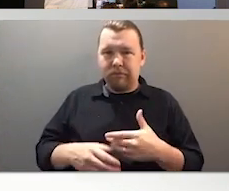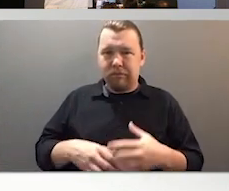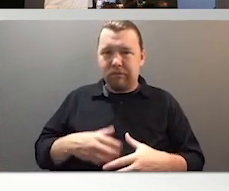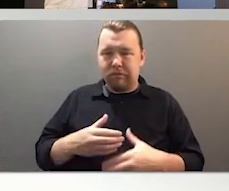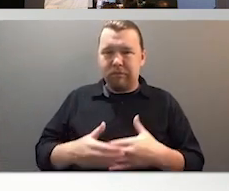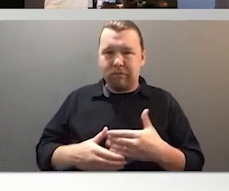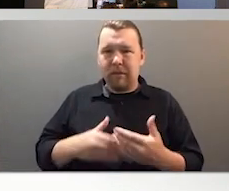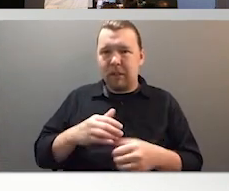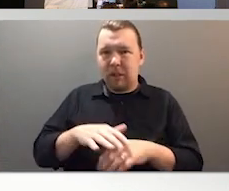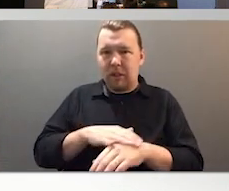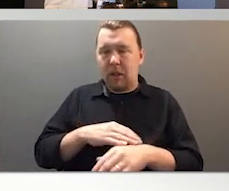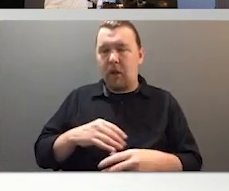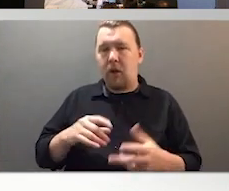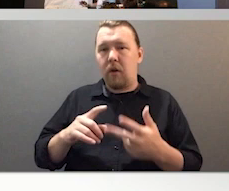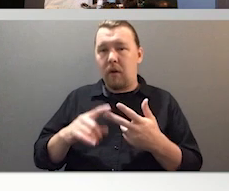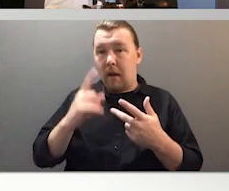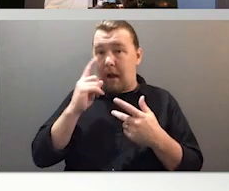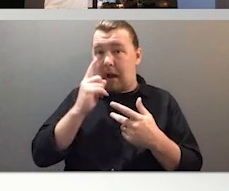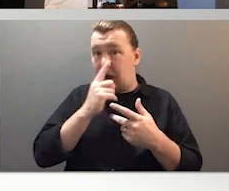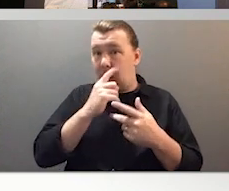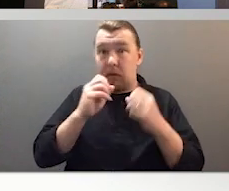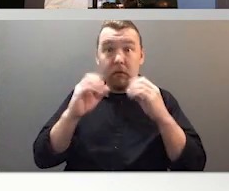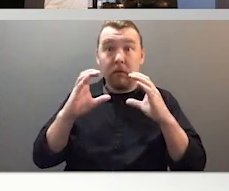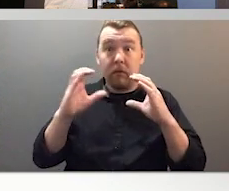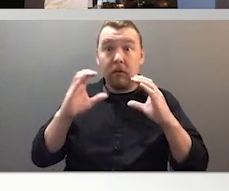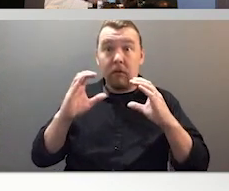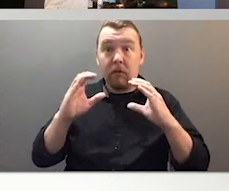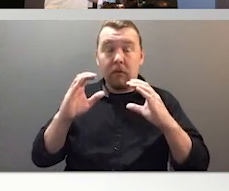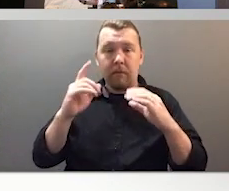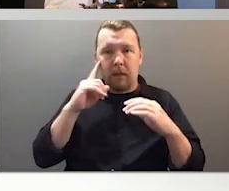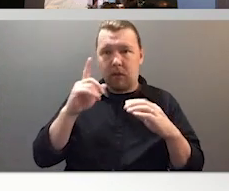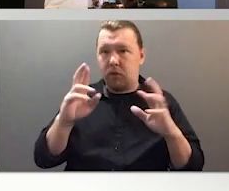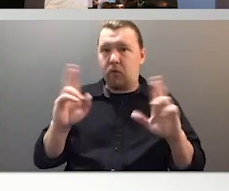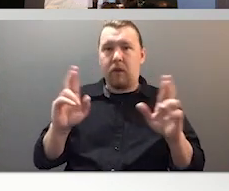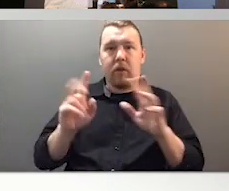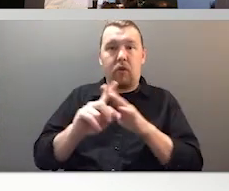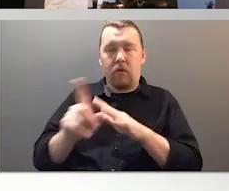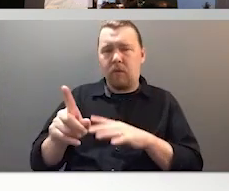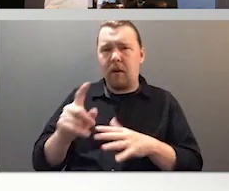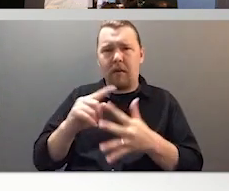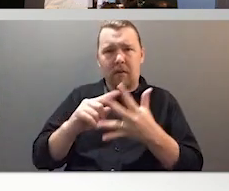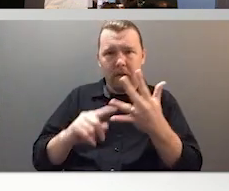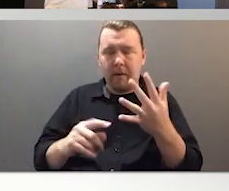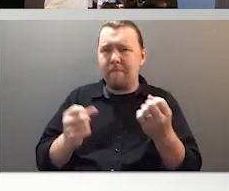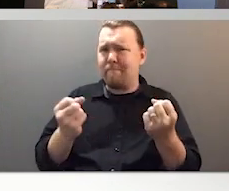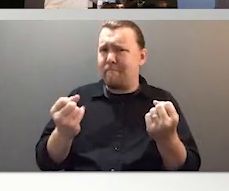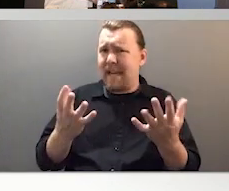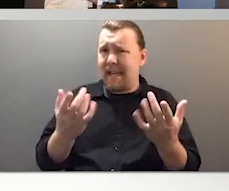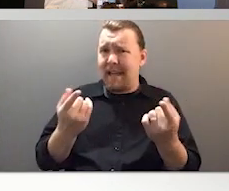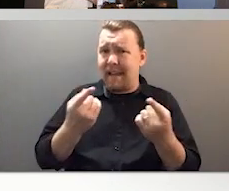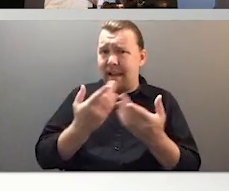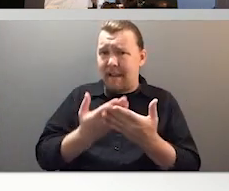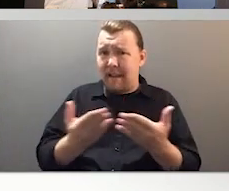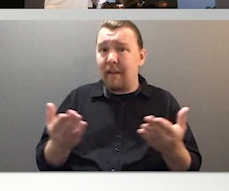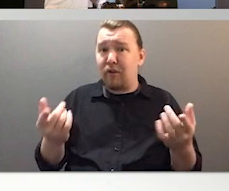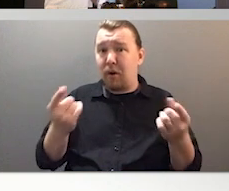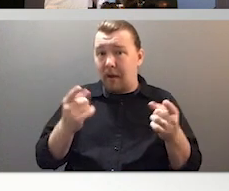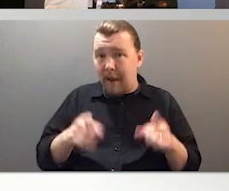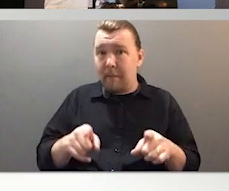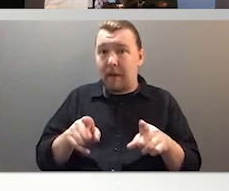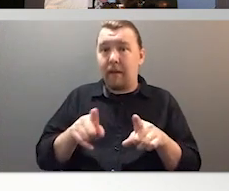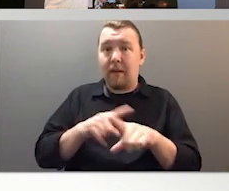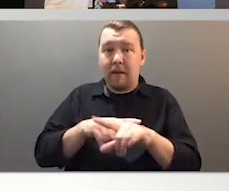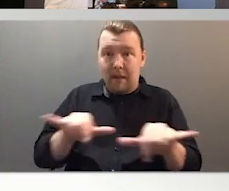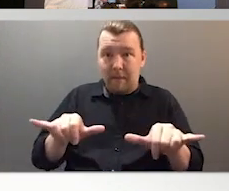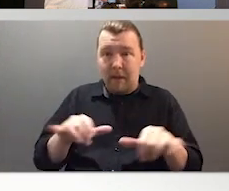because the pupils are dilated because they're ready to run. So there's a plethora of things going on all at the same time. I know this stuff's